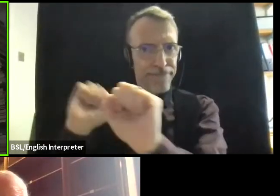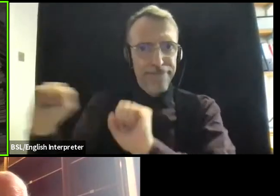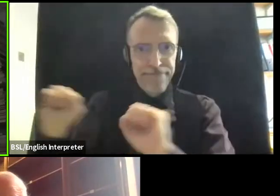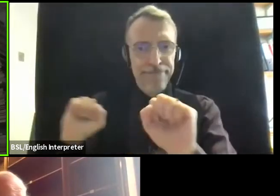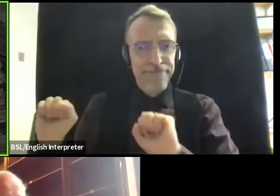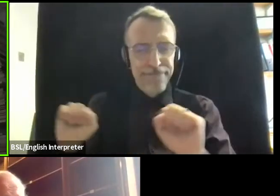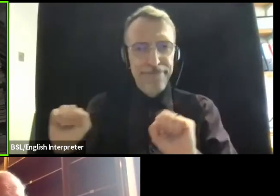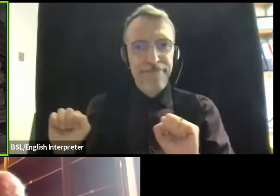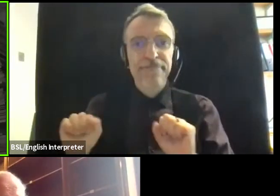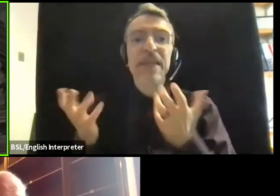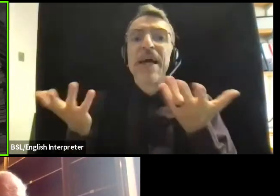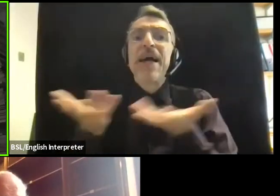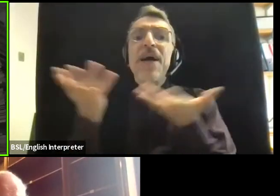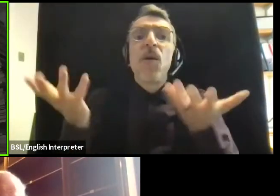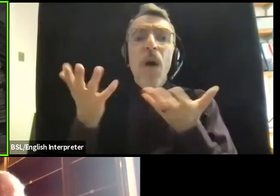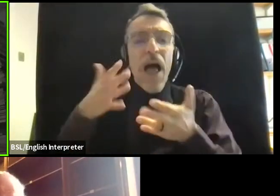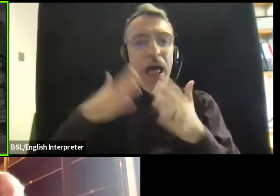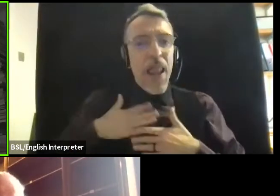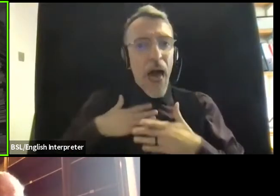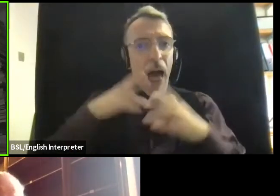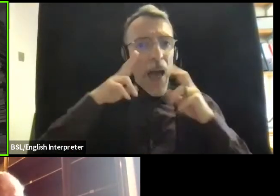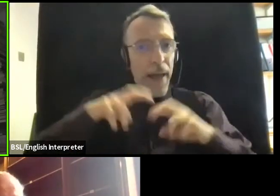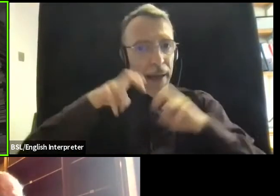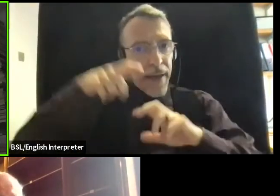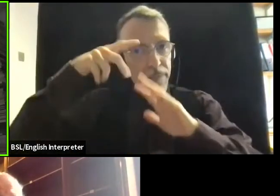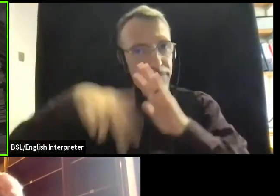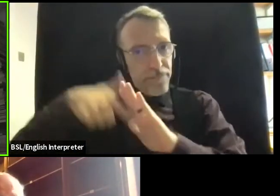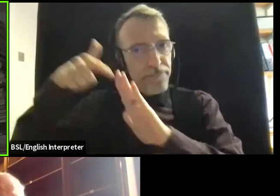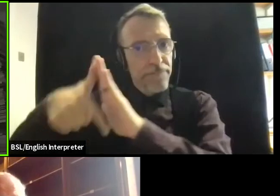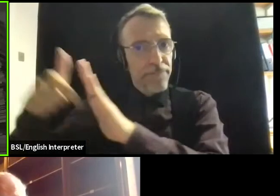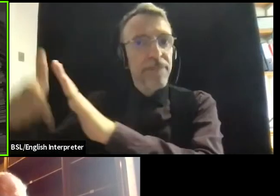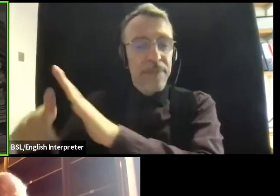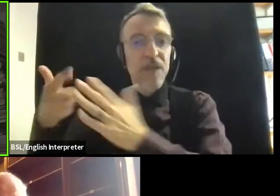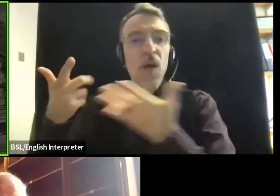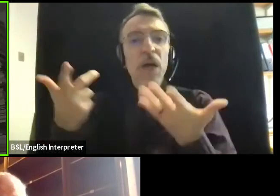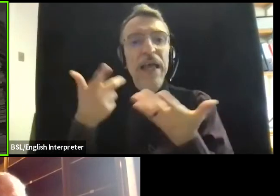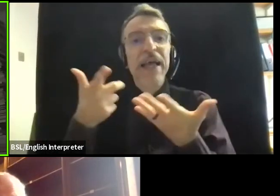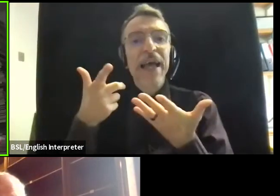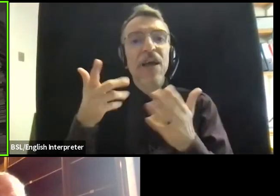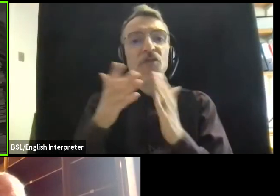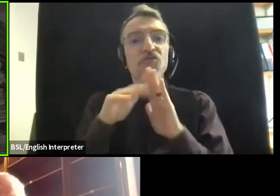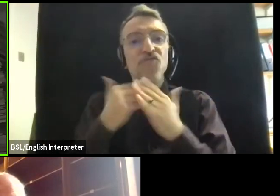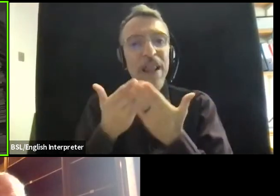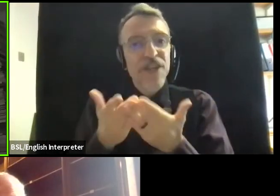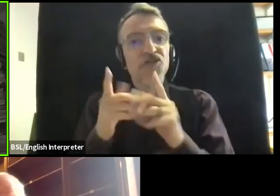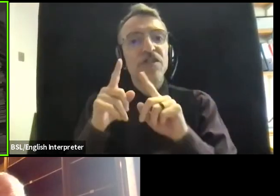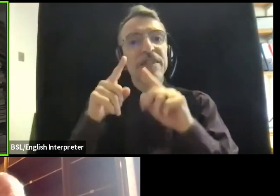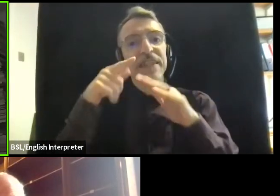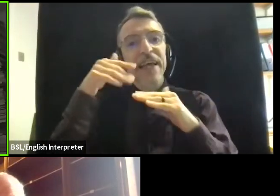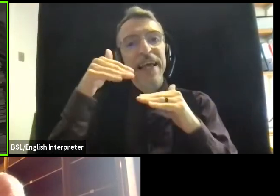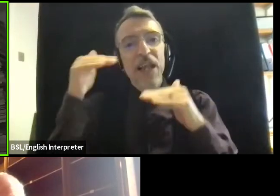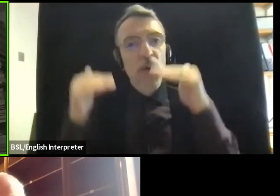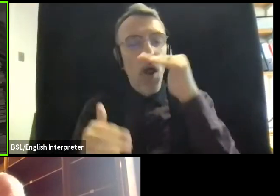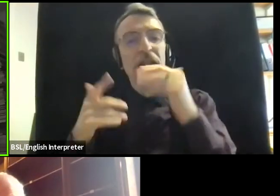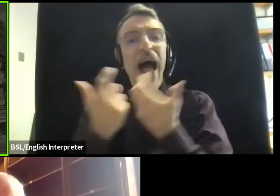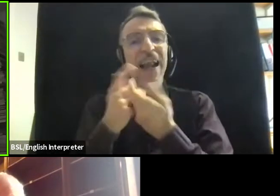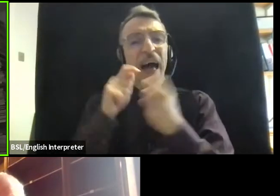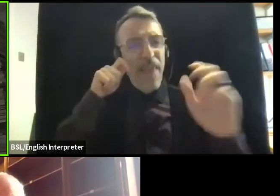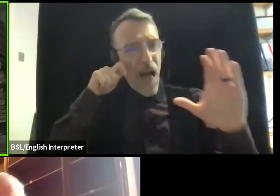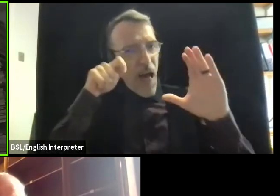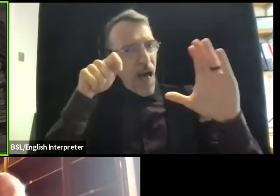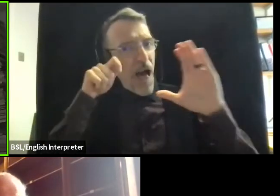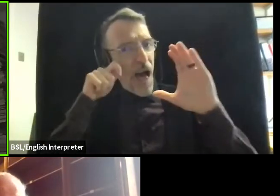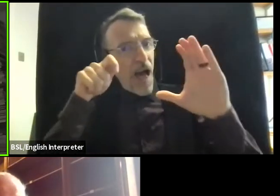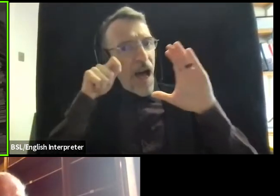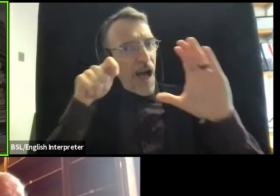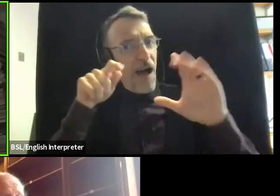areas where they would like to look at religious inequalities as another interpretive lens with which they look at